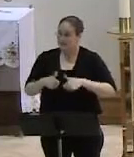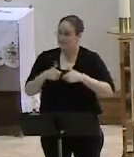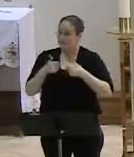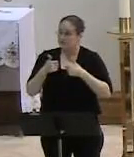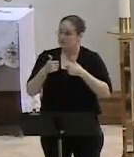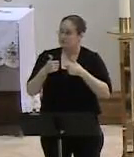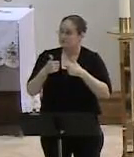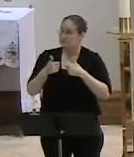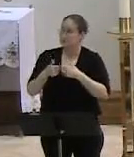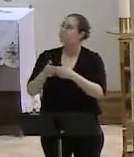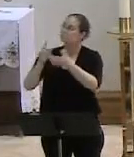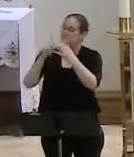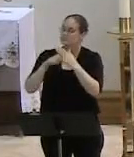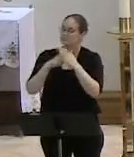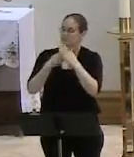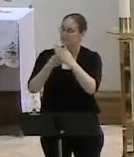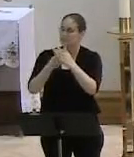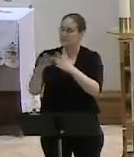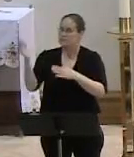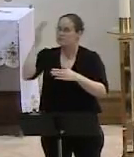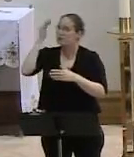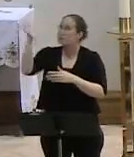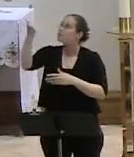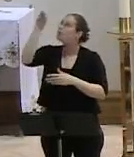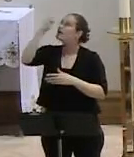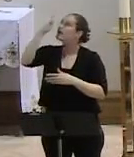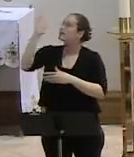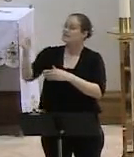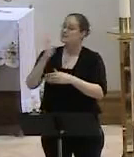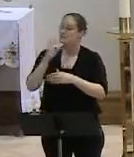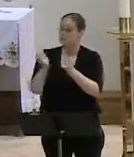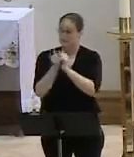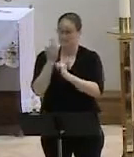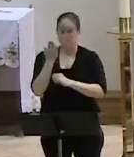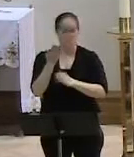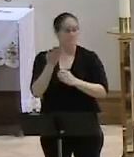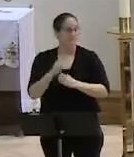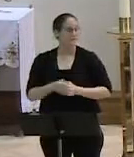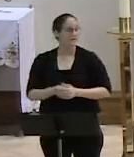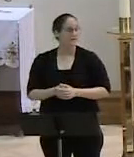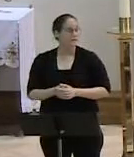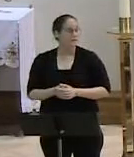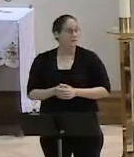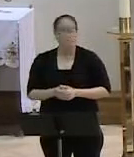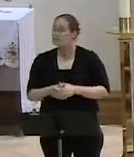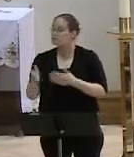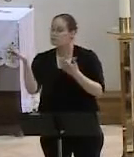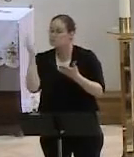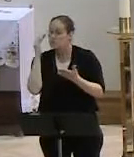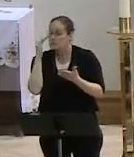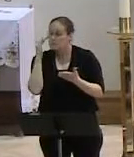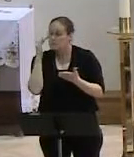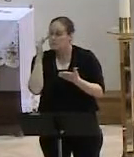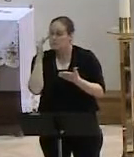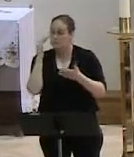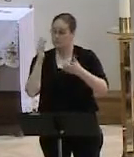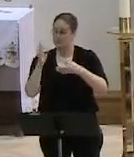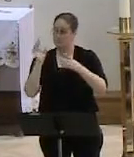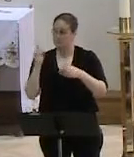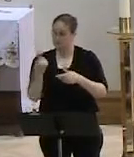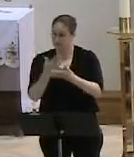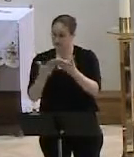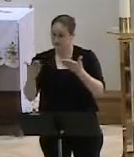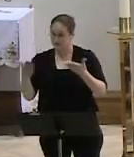begin your life, that you know God and you can speak to him. But one of the things is that when push comes to